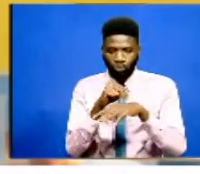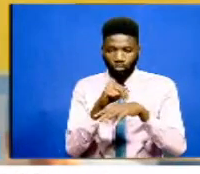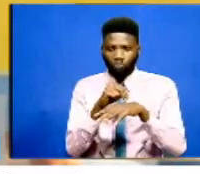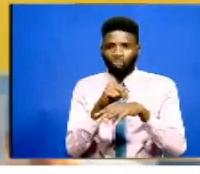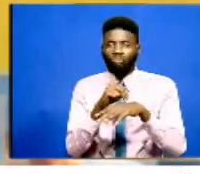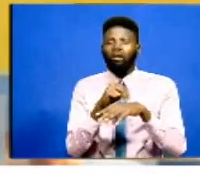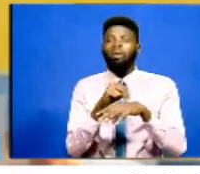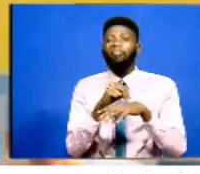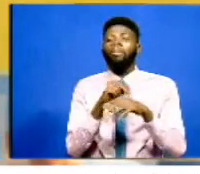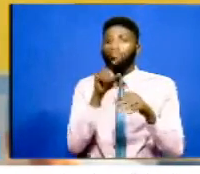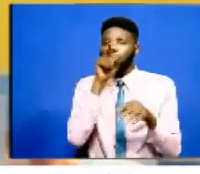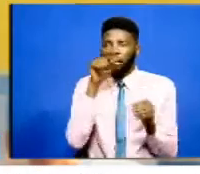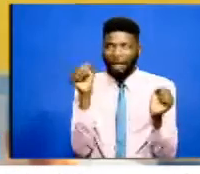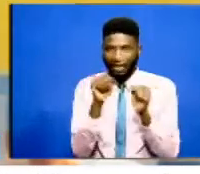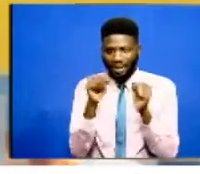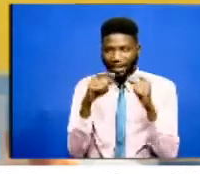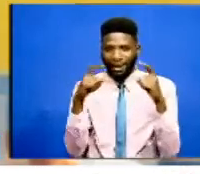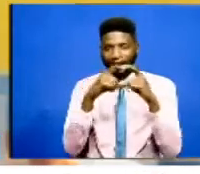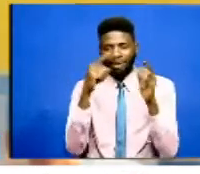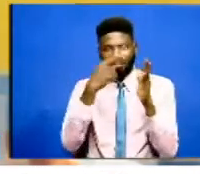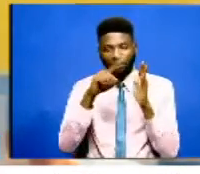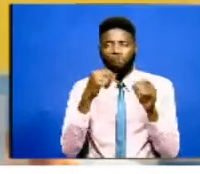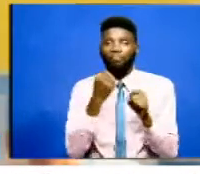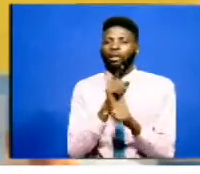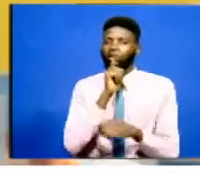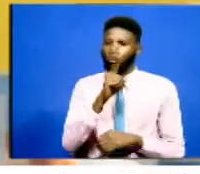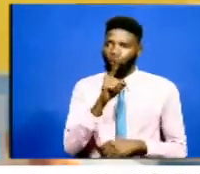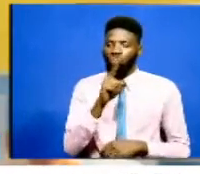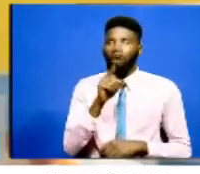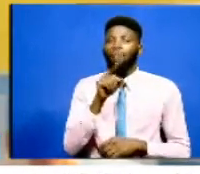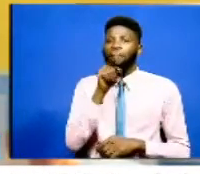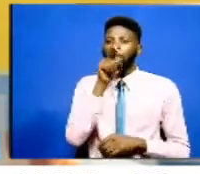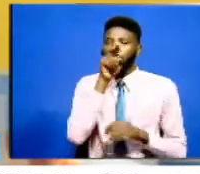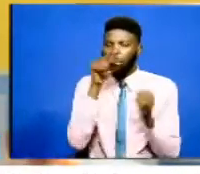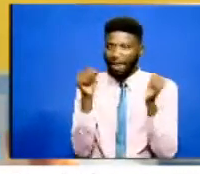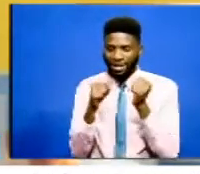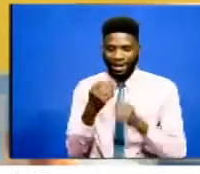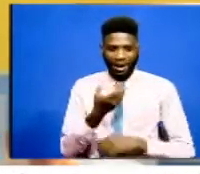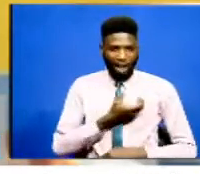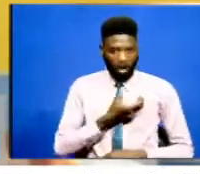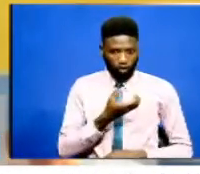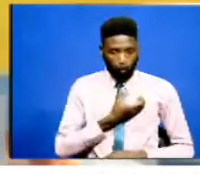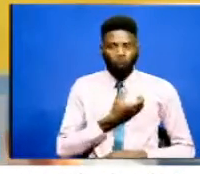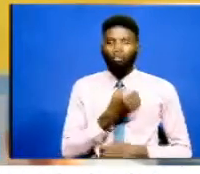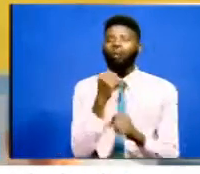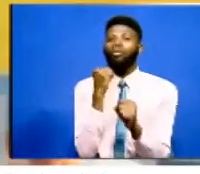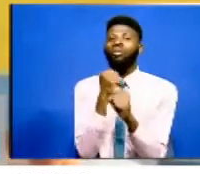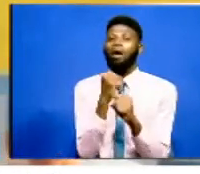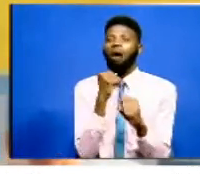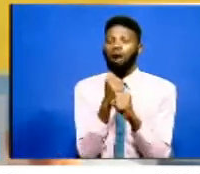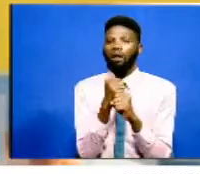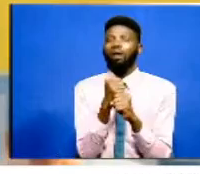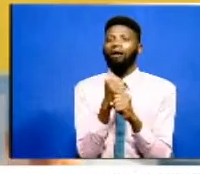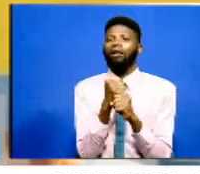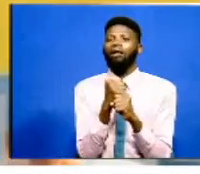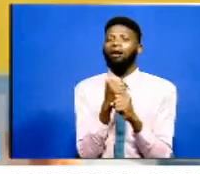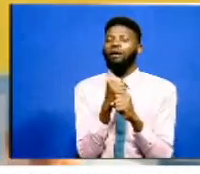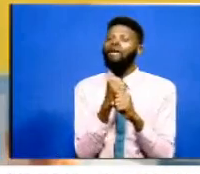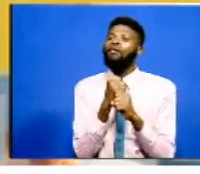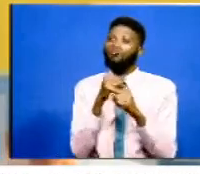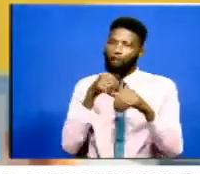ensure that the End Malaria Council work in a focused and evidence-based